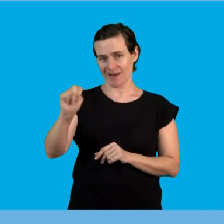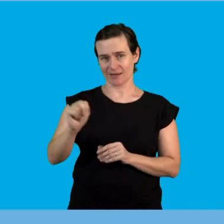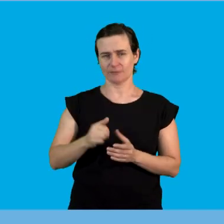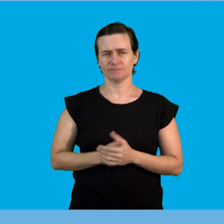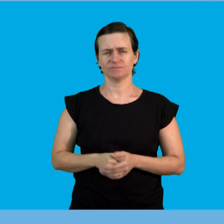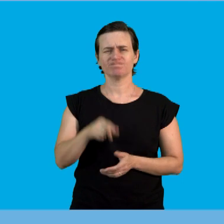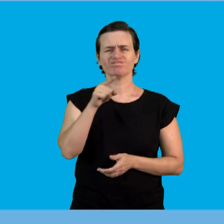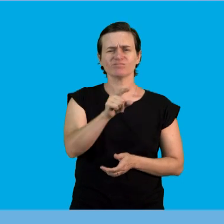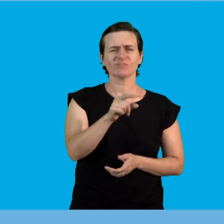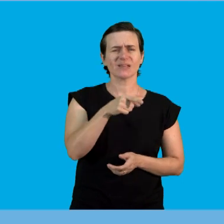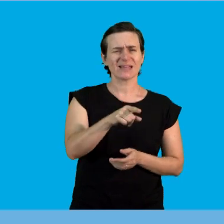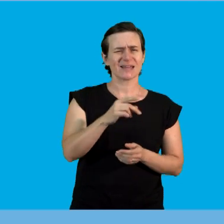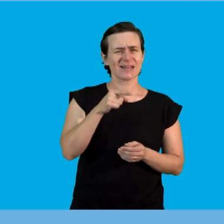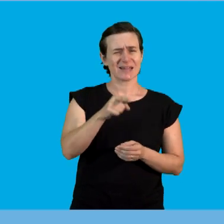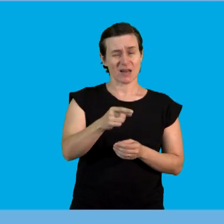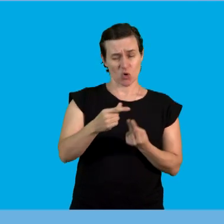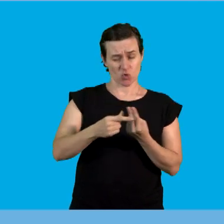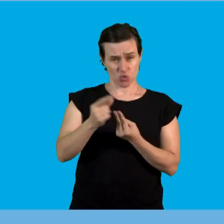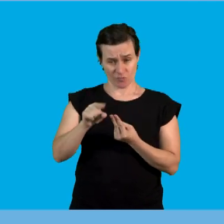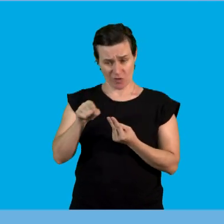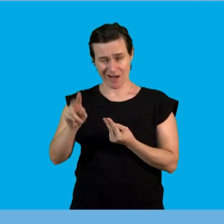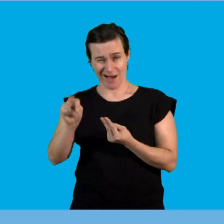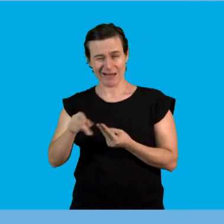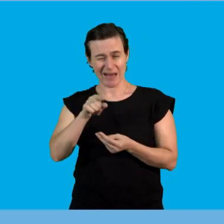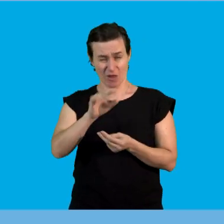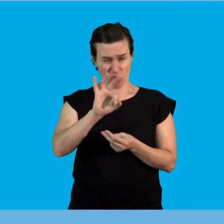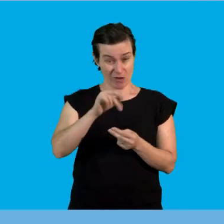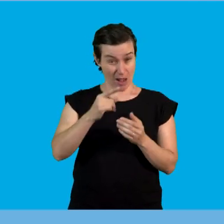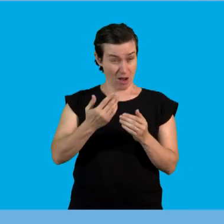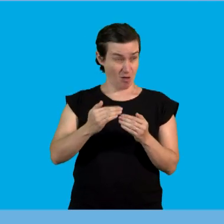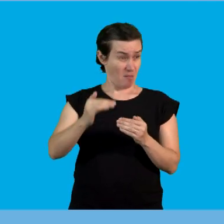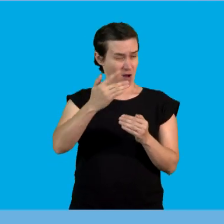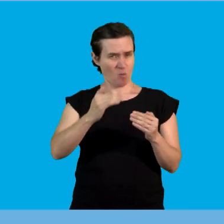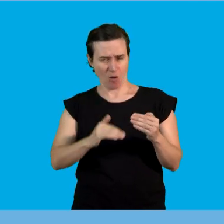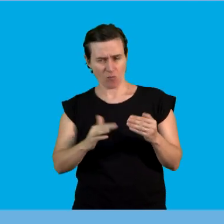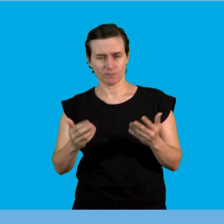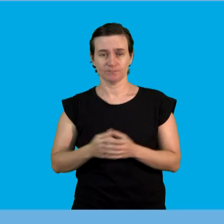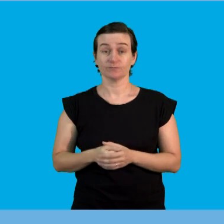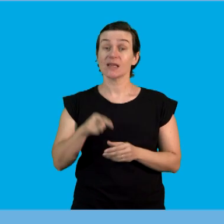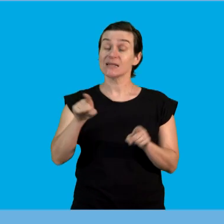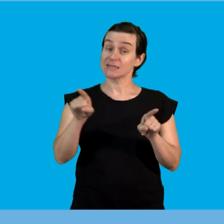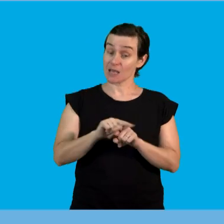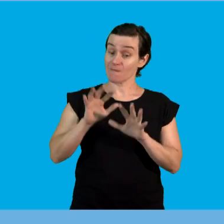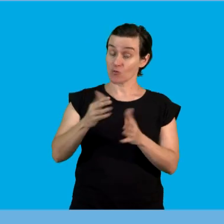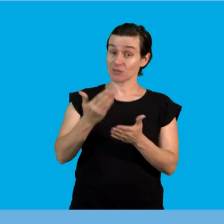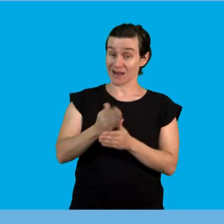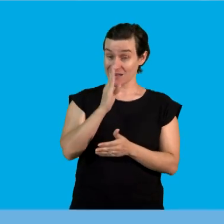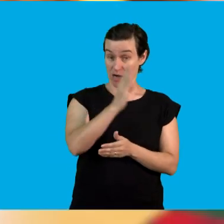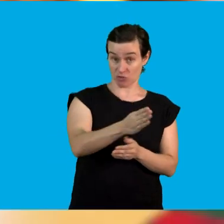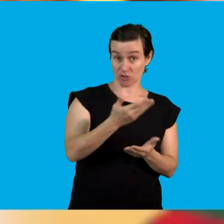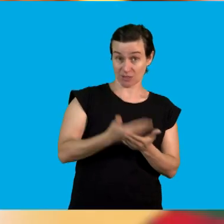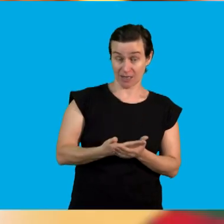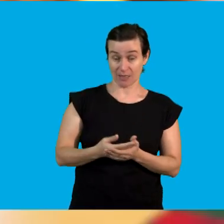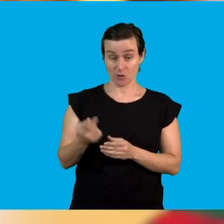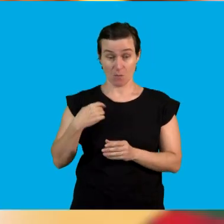the magnitude of the force and the unit for force. And remember, force needs to also have direction. So depending on